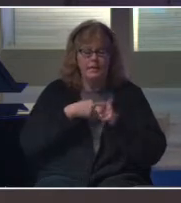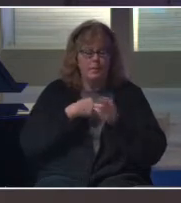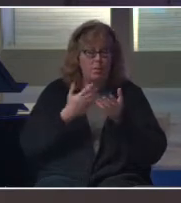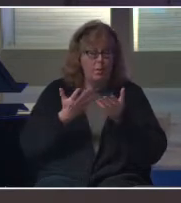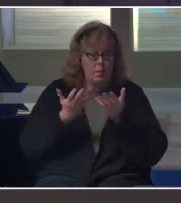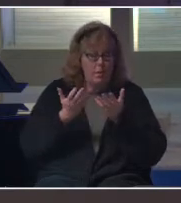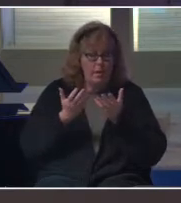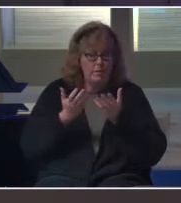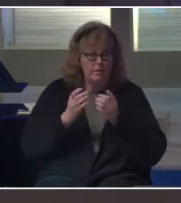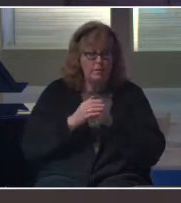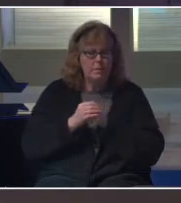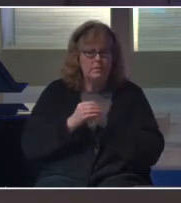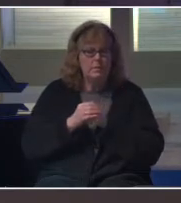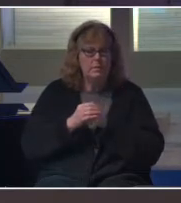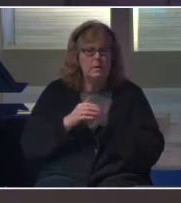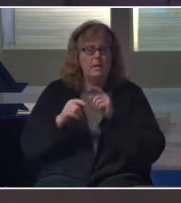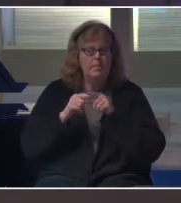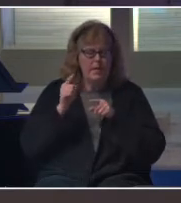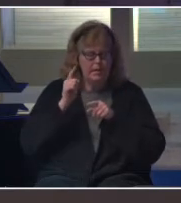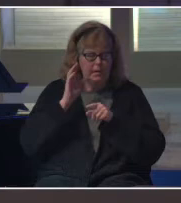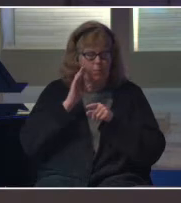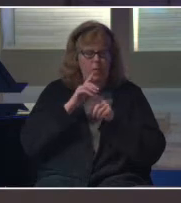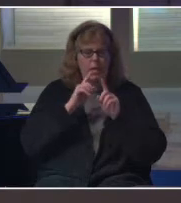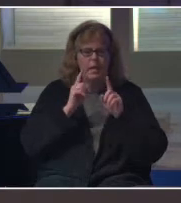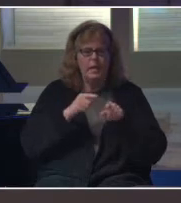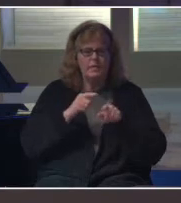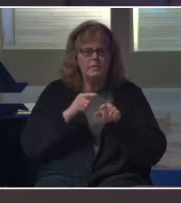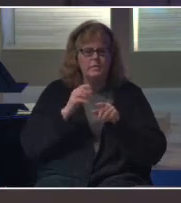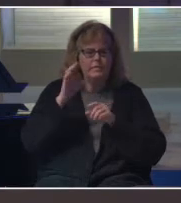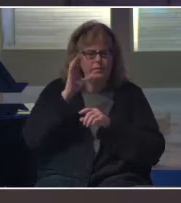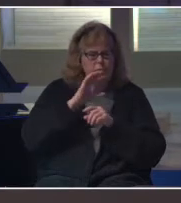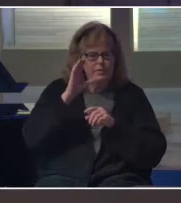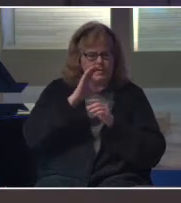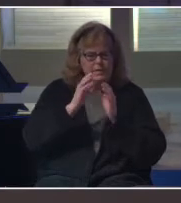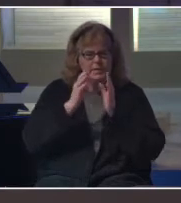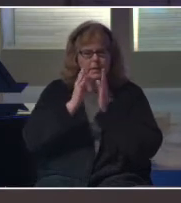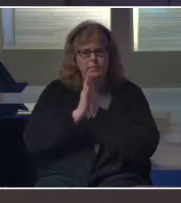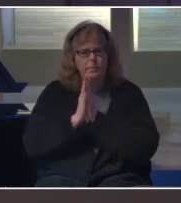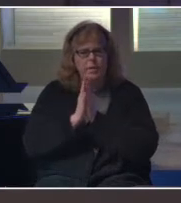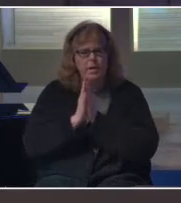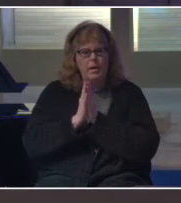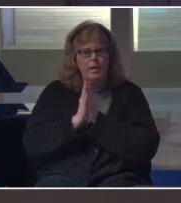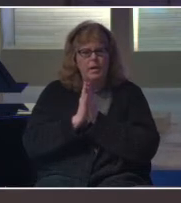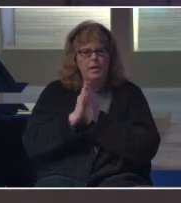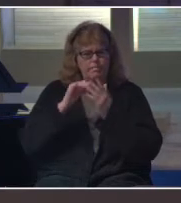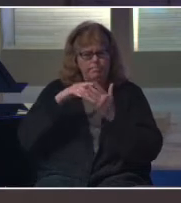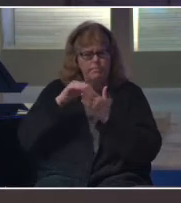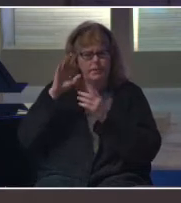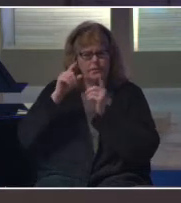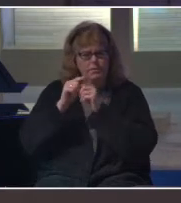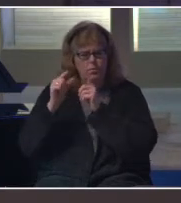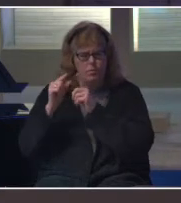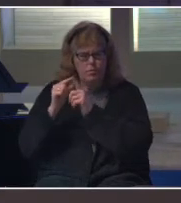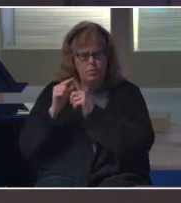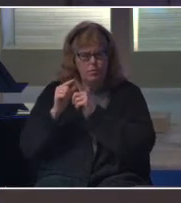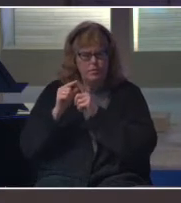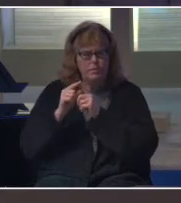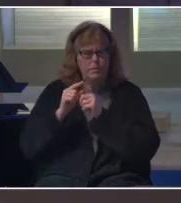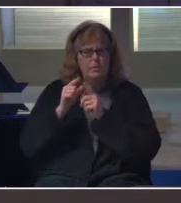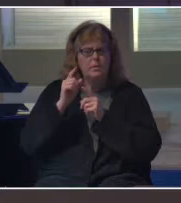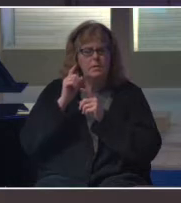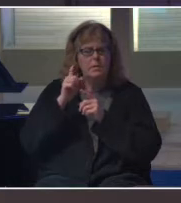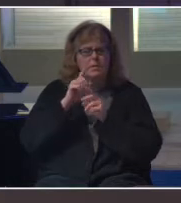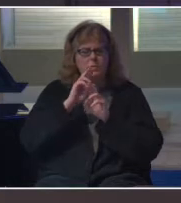want, but he does answer if you seek him and you pray and look into his word.